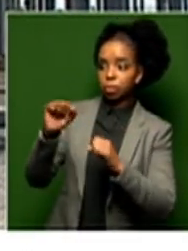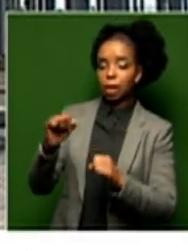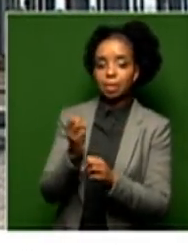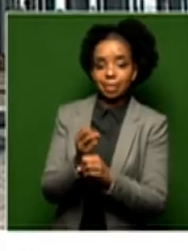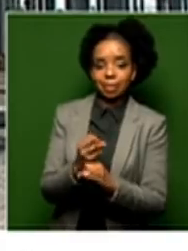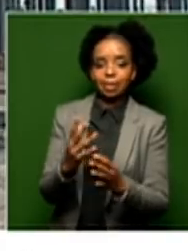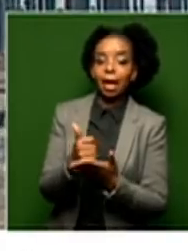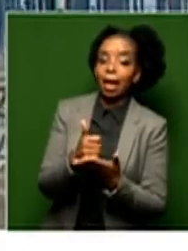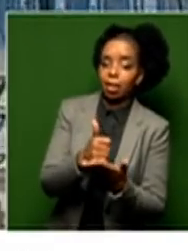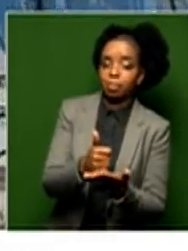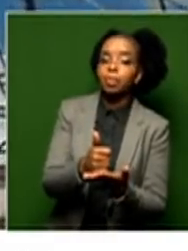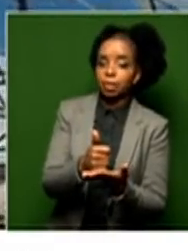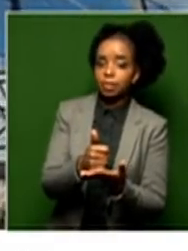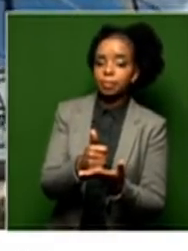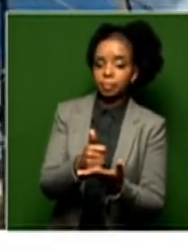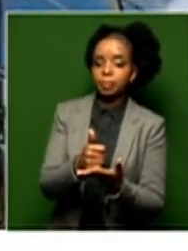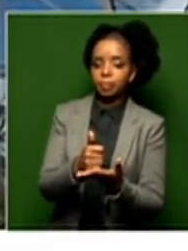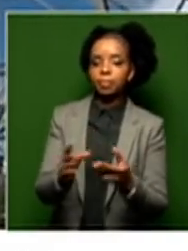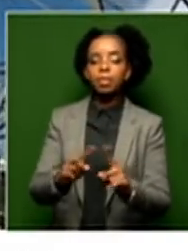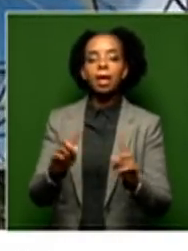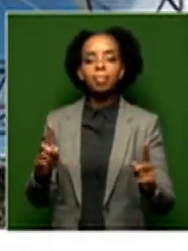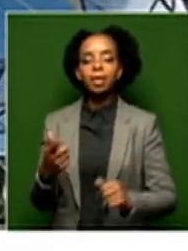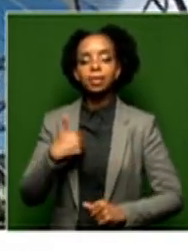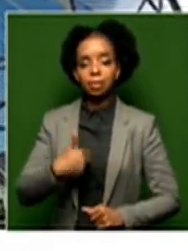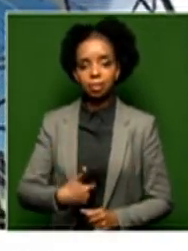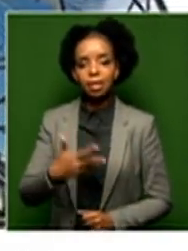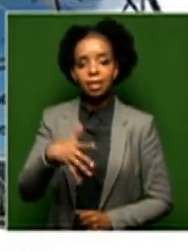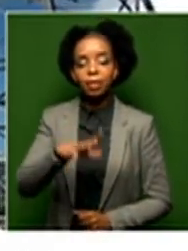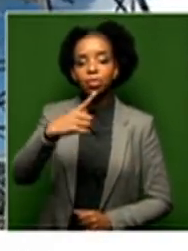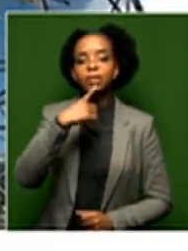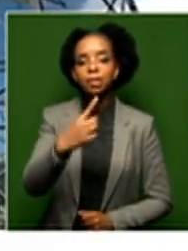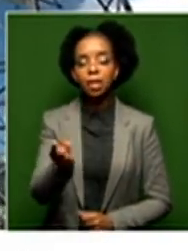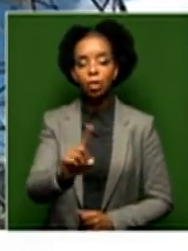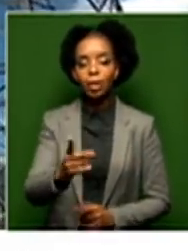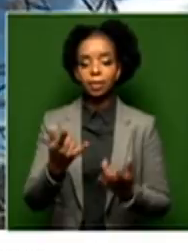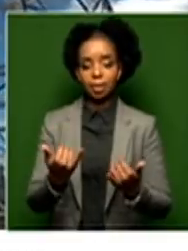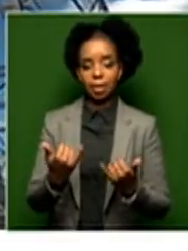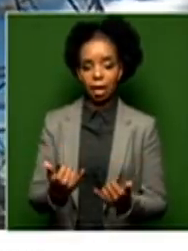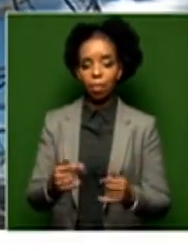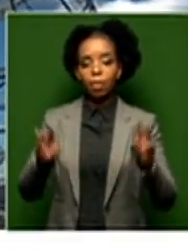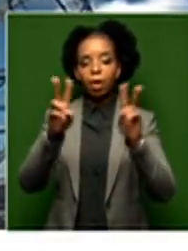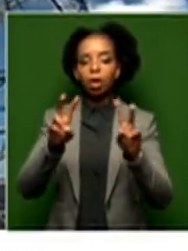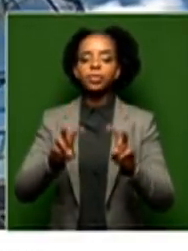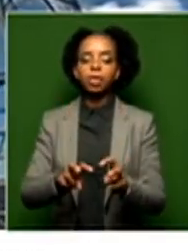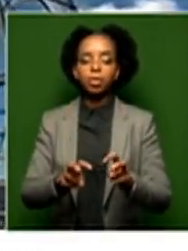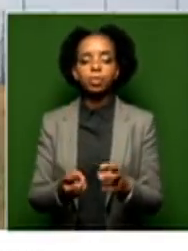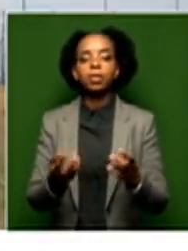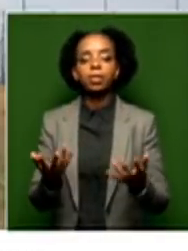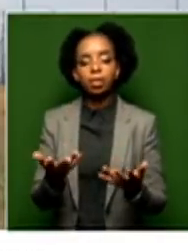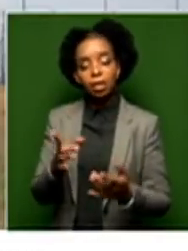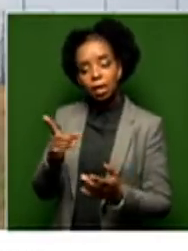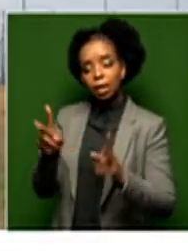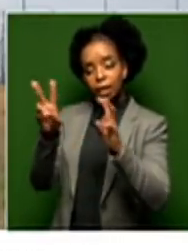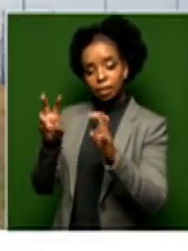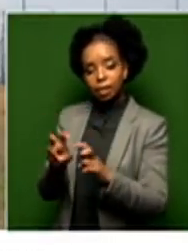help. But as I say, a lot of power is coming off stream at the moment as a result of